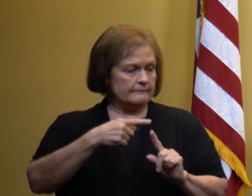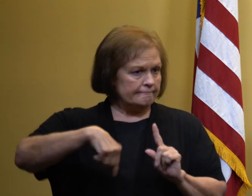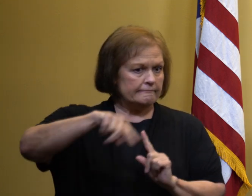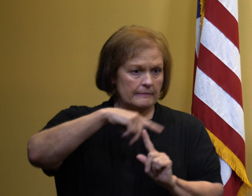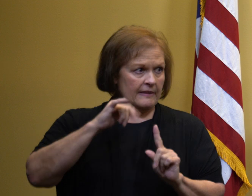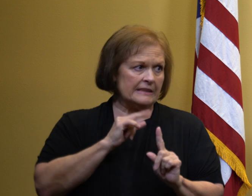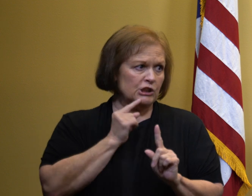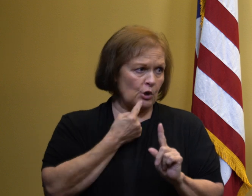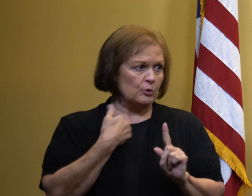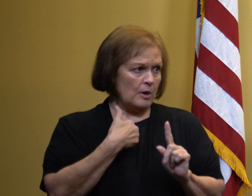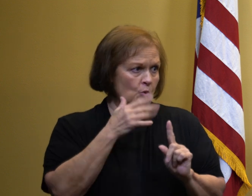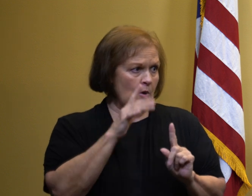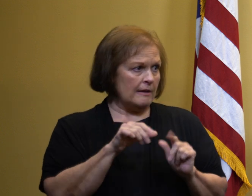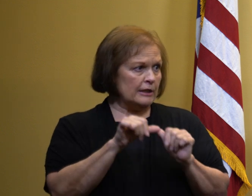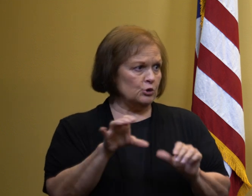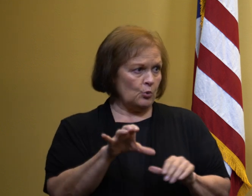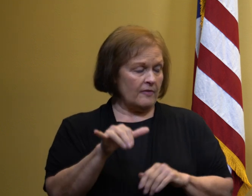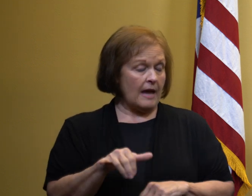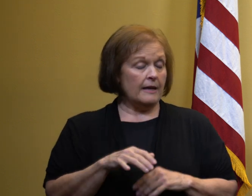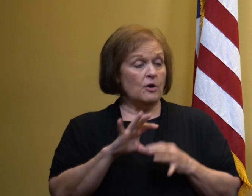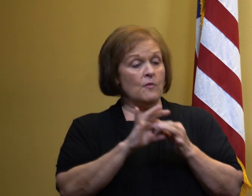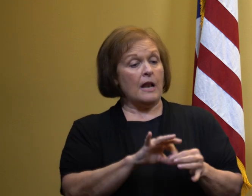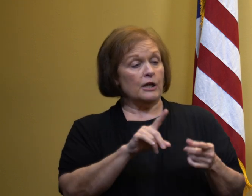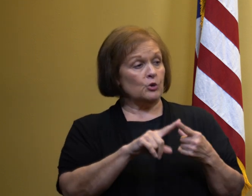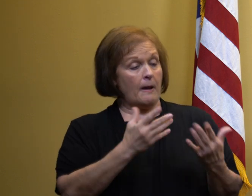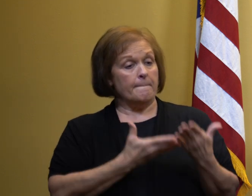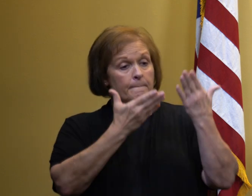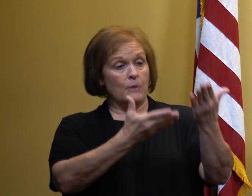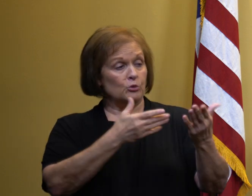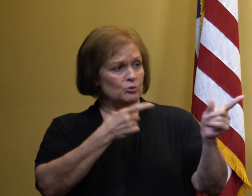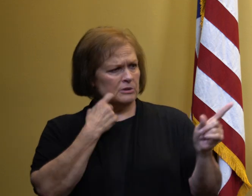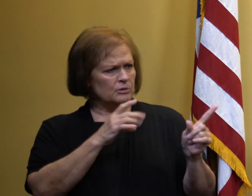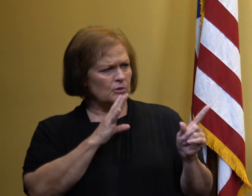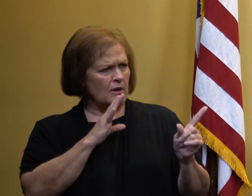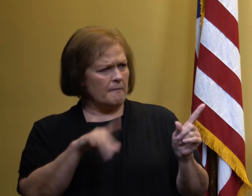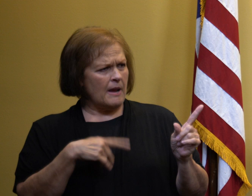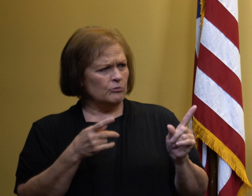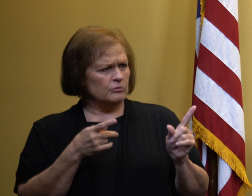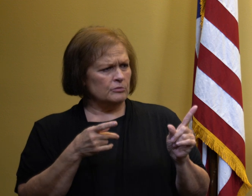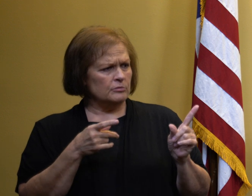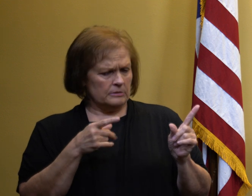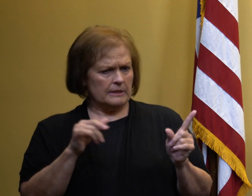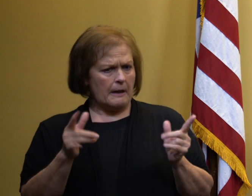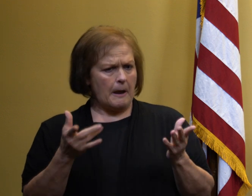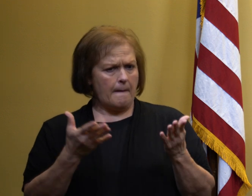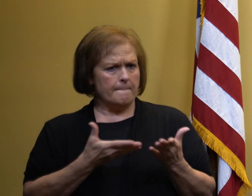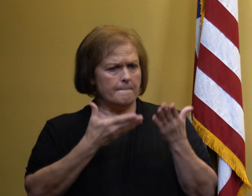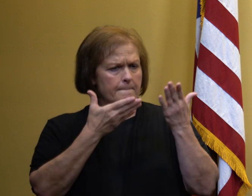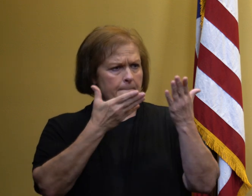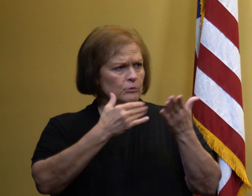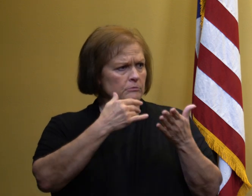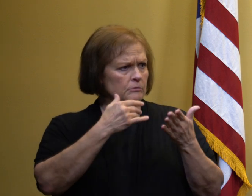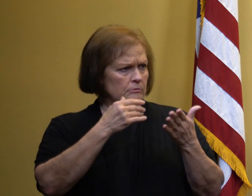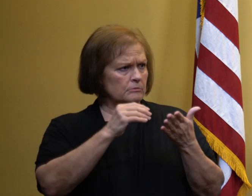and we will continue to do just that. Relative to the motions, I think you just mentioned, there are motions drafted